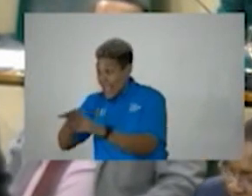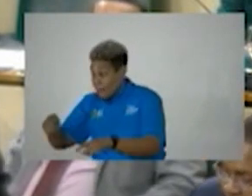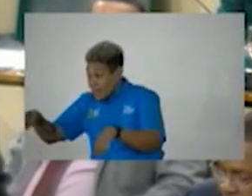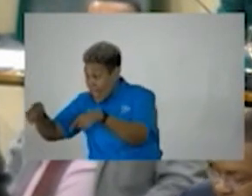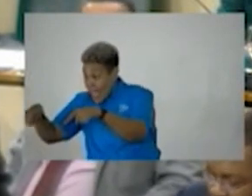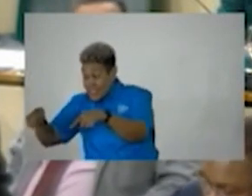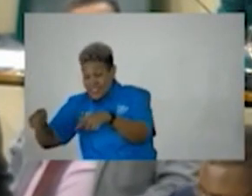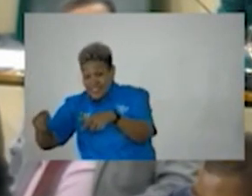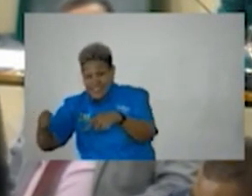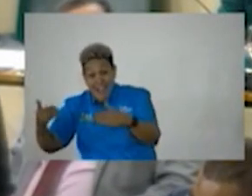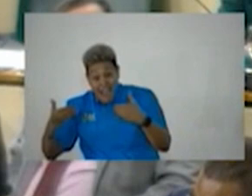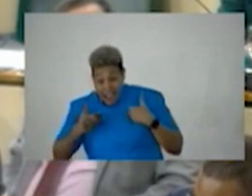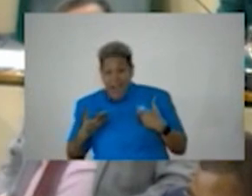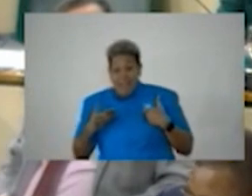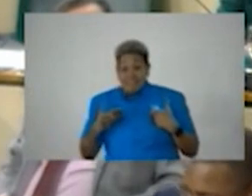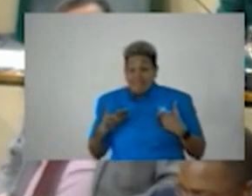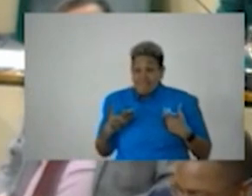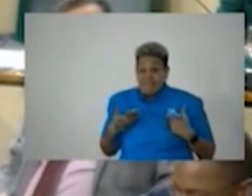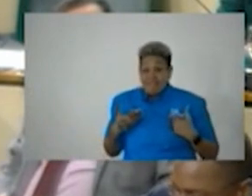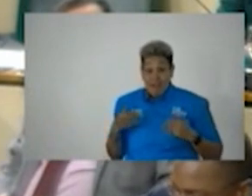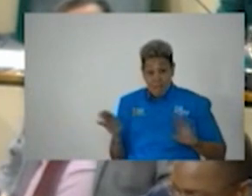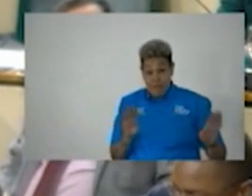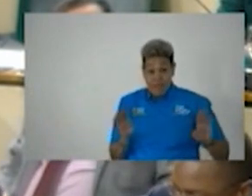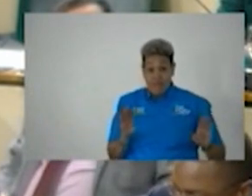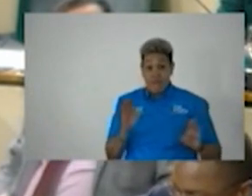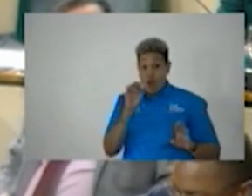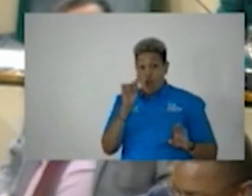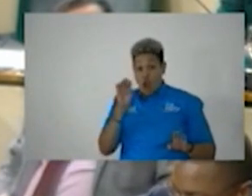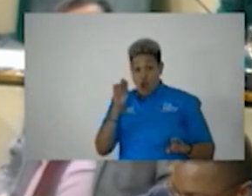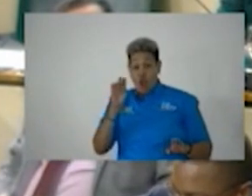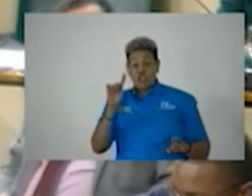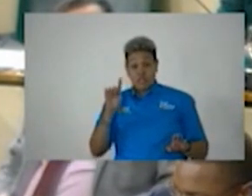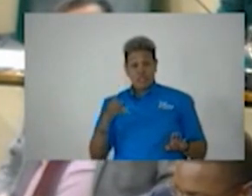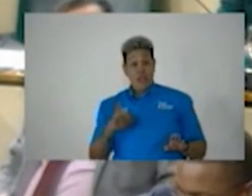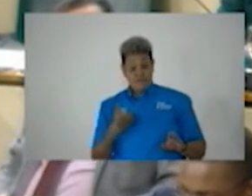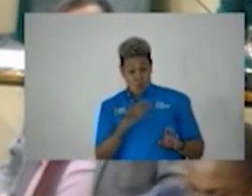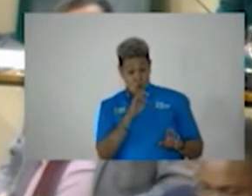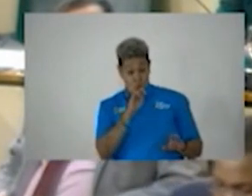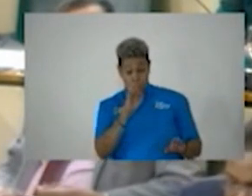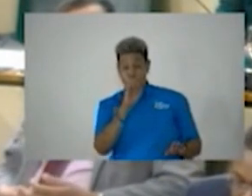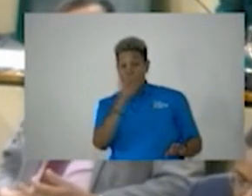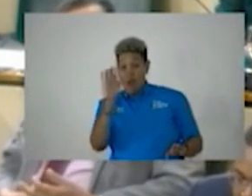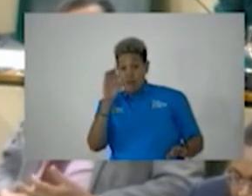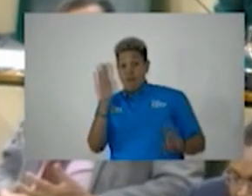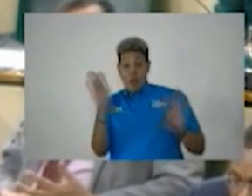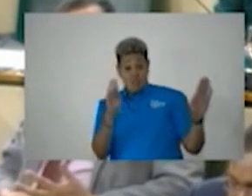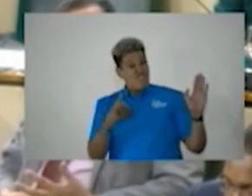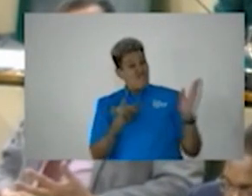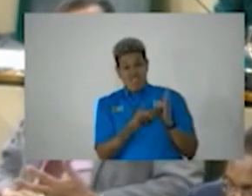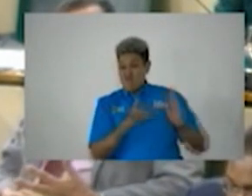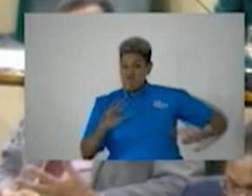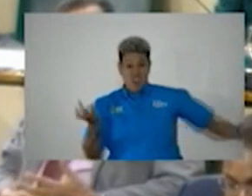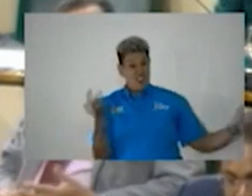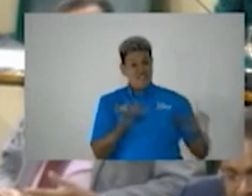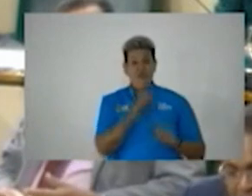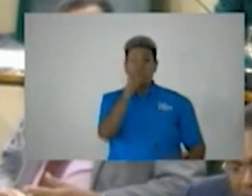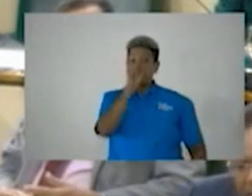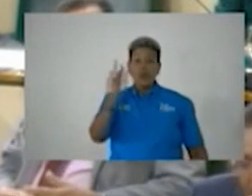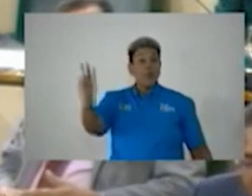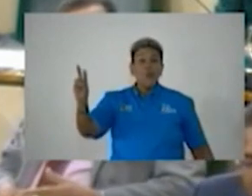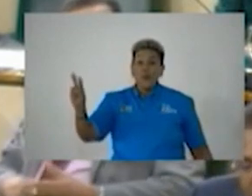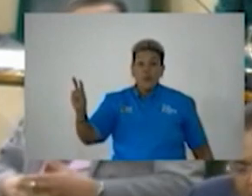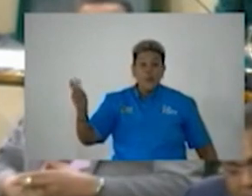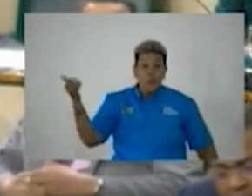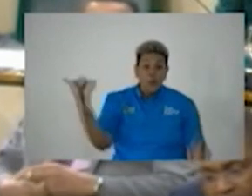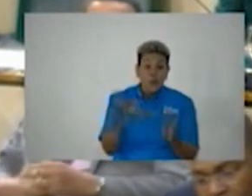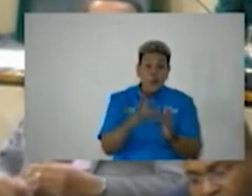without a code of conduct. There is a code of conduct that has existed for